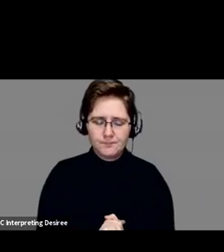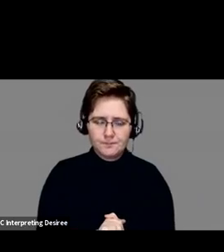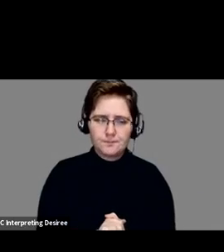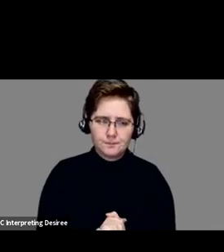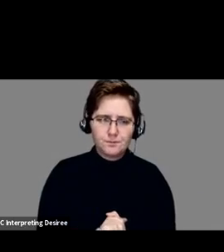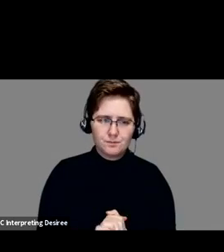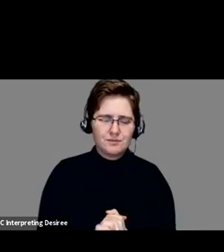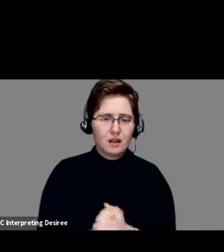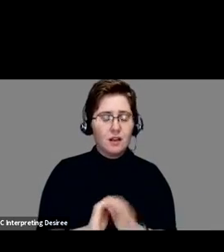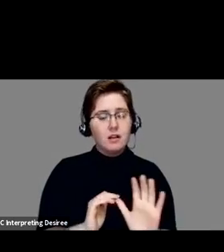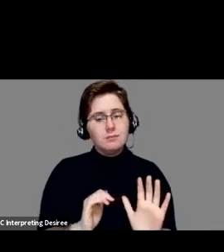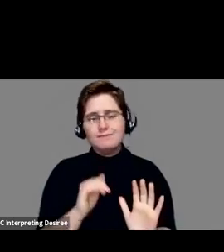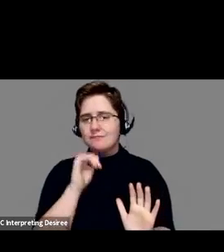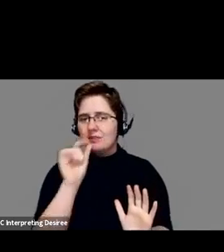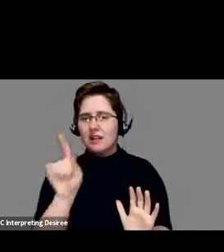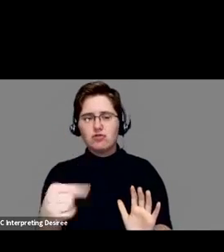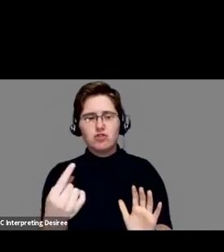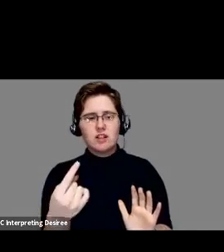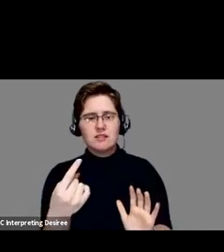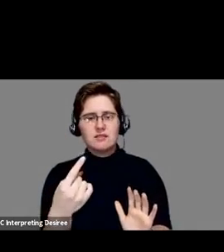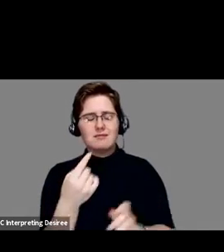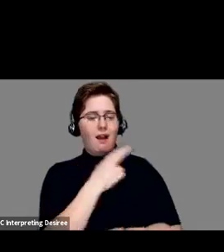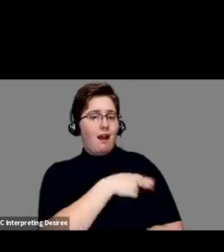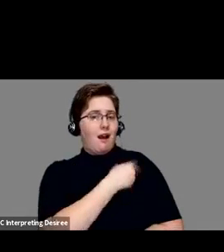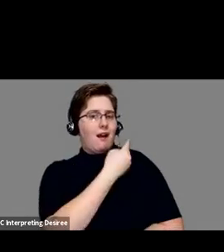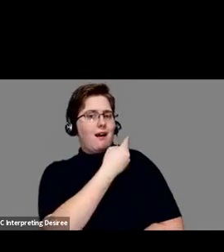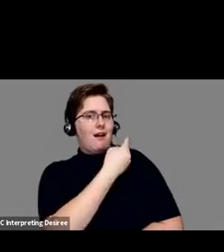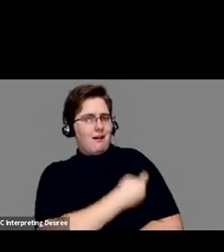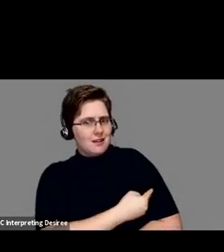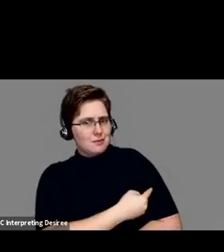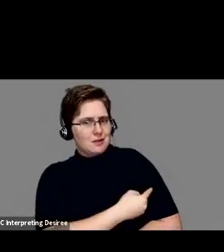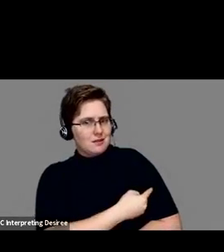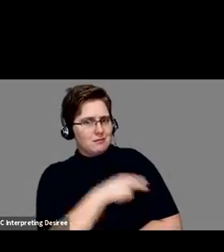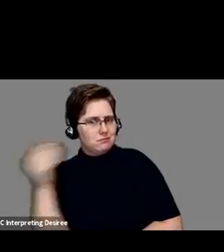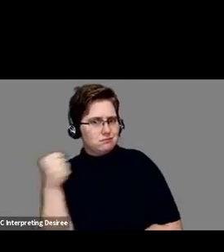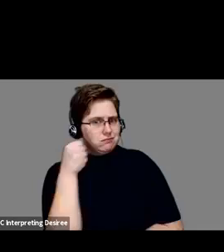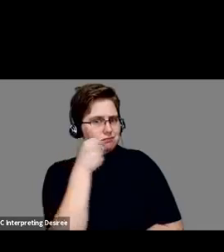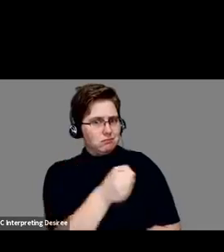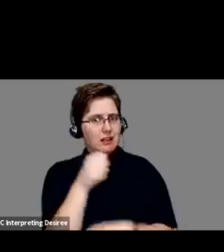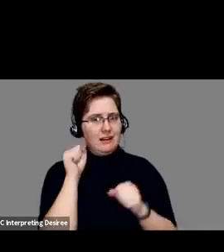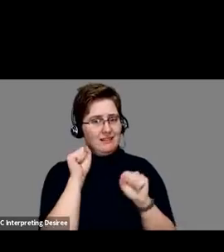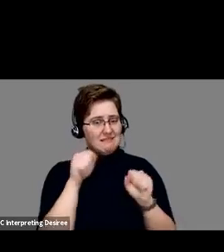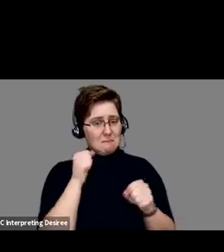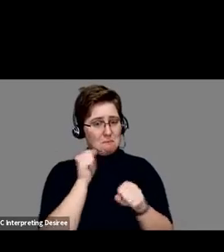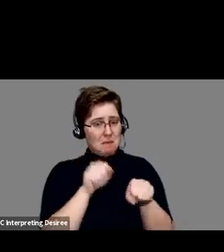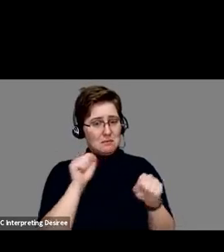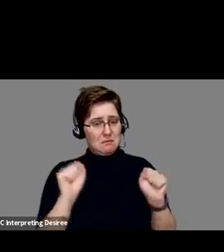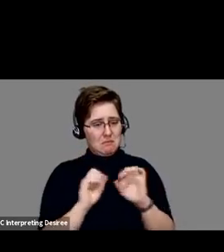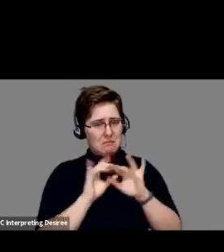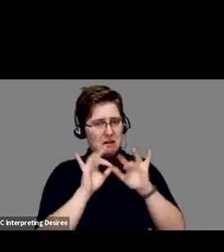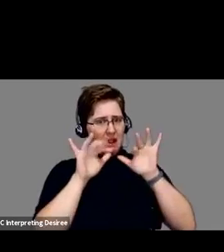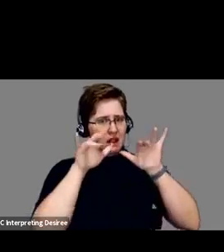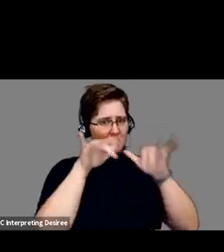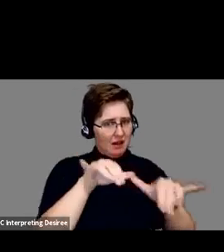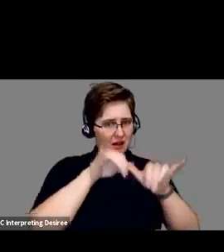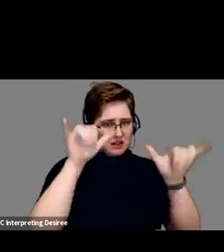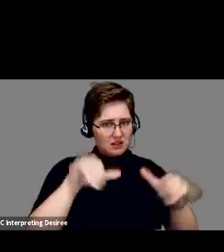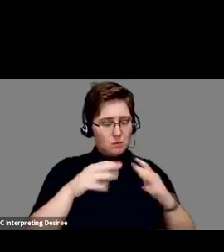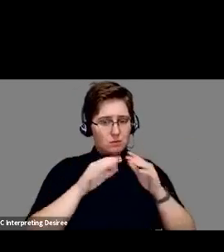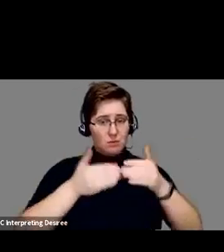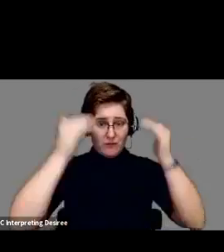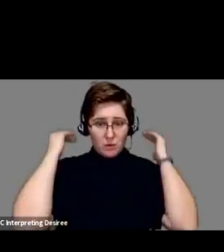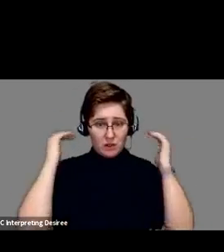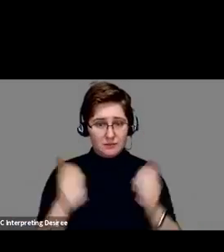And it's not just the hospitalizations that can overwhelm the system. It's the